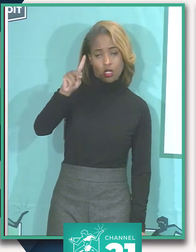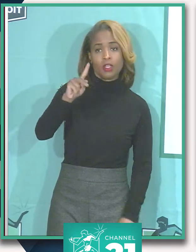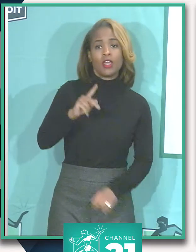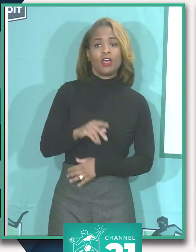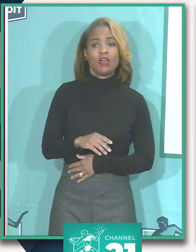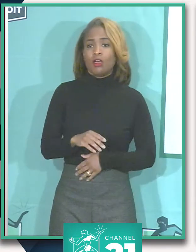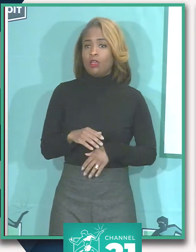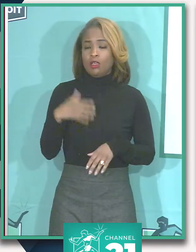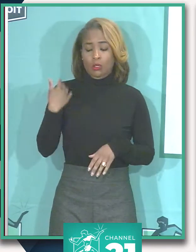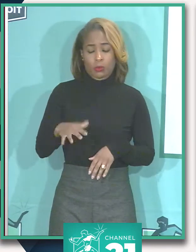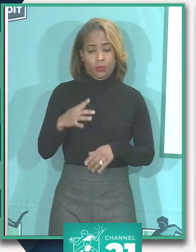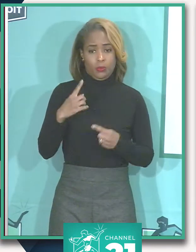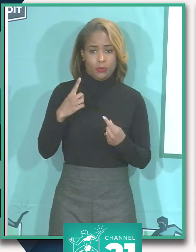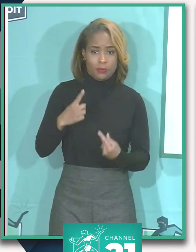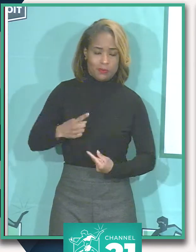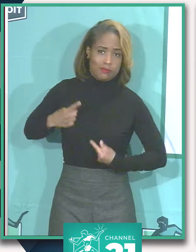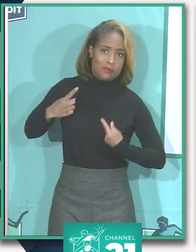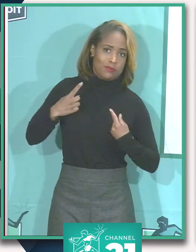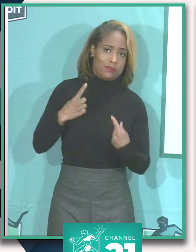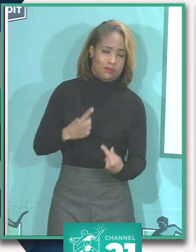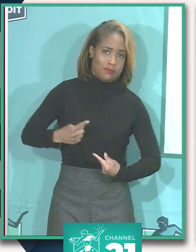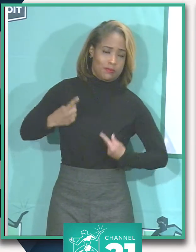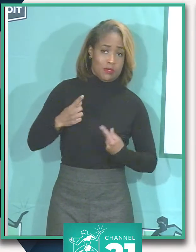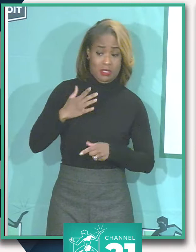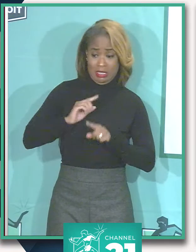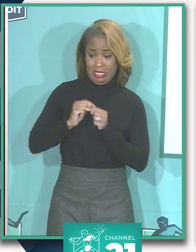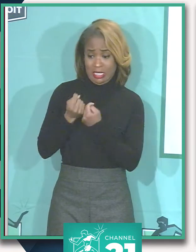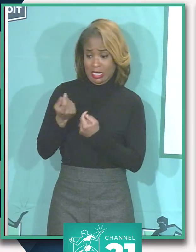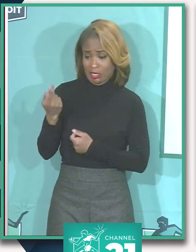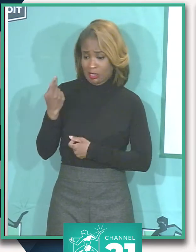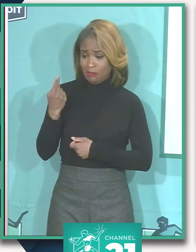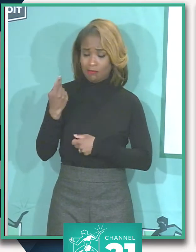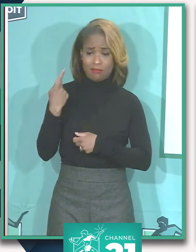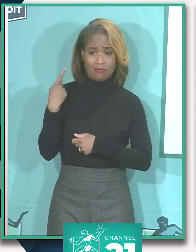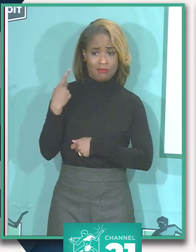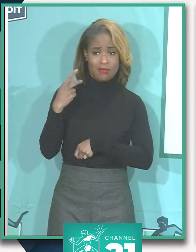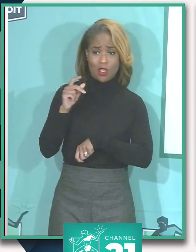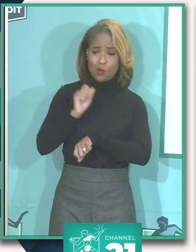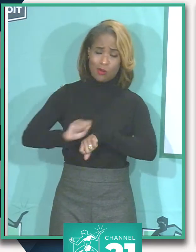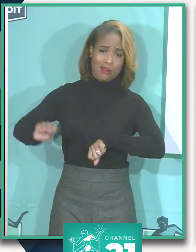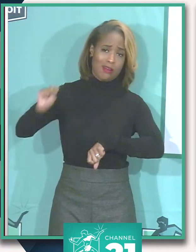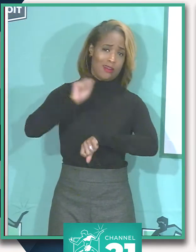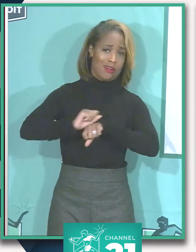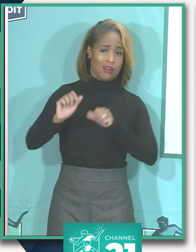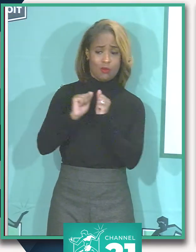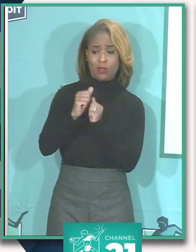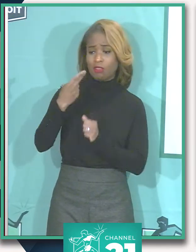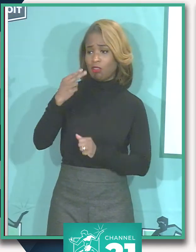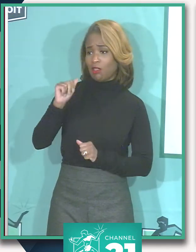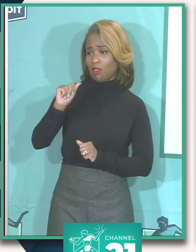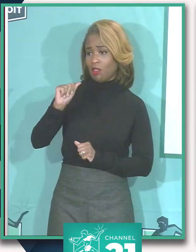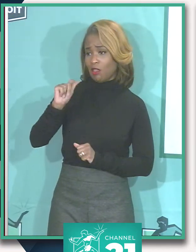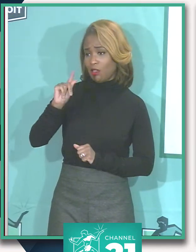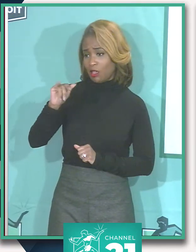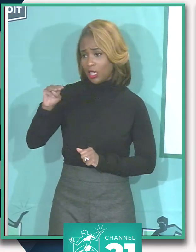has just been a hard-fought road. My team and I have worked tireless hours with Hakeem and Mr. Oglesby when he came on